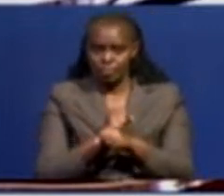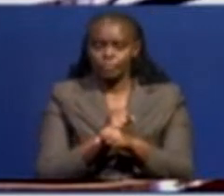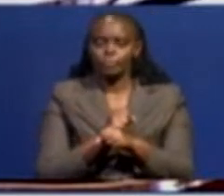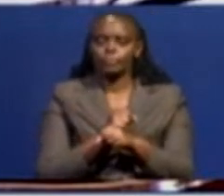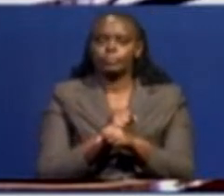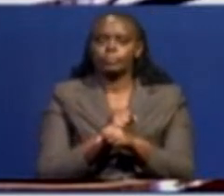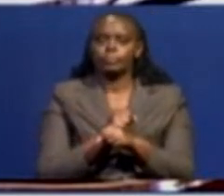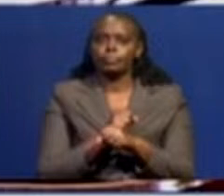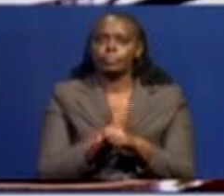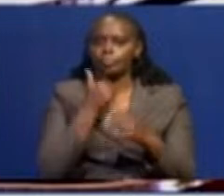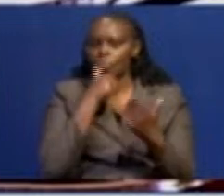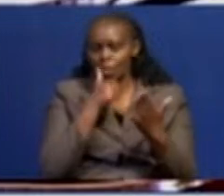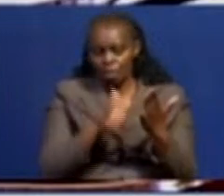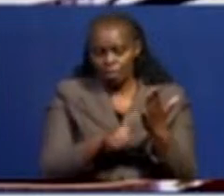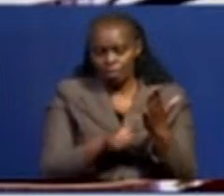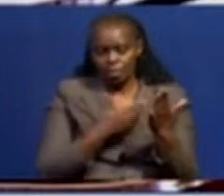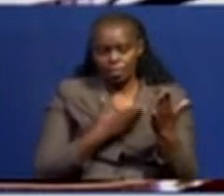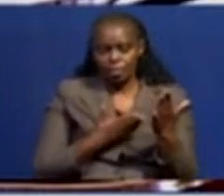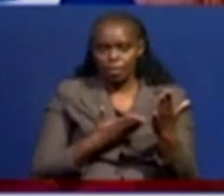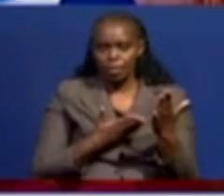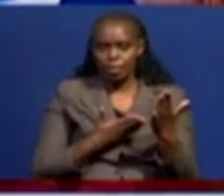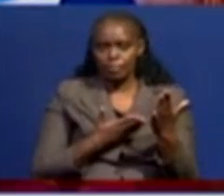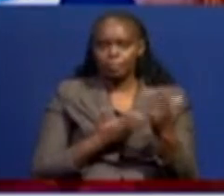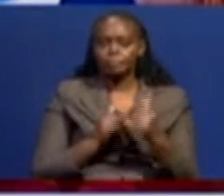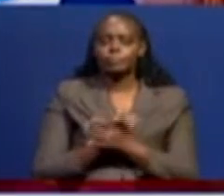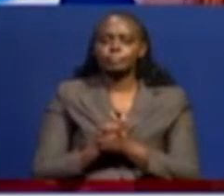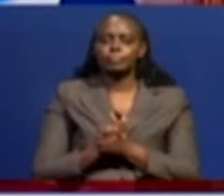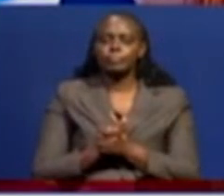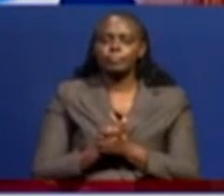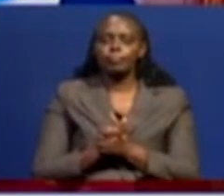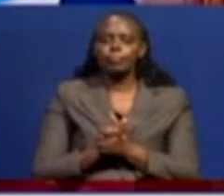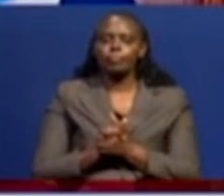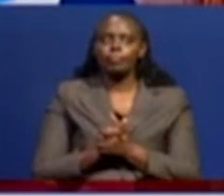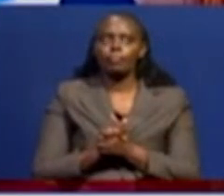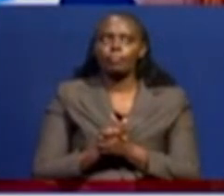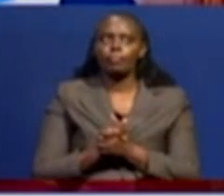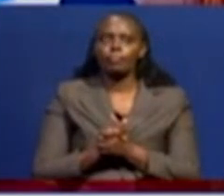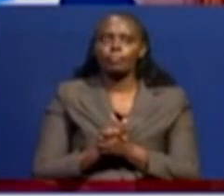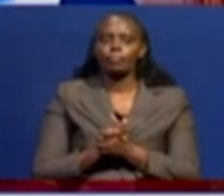the Senator, the letter appears at page 1 of that volume. Yes?